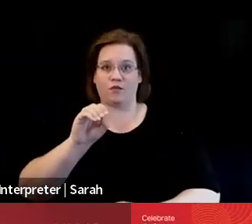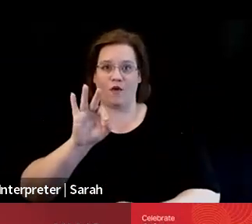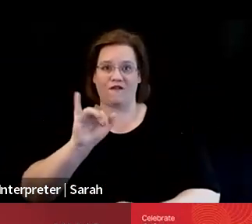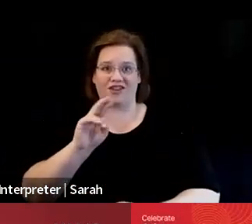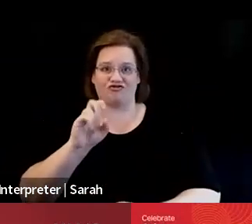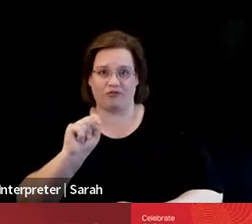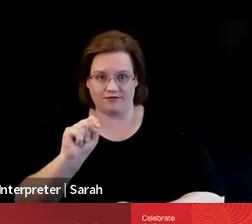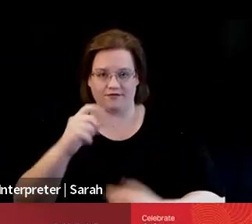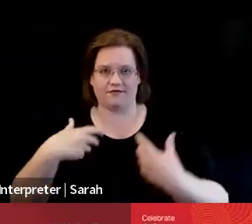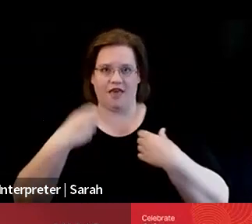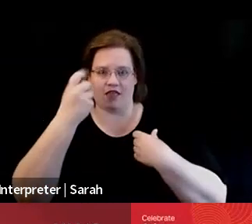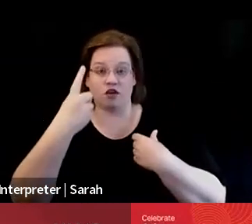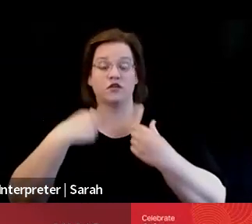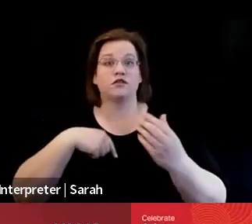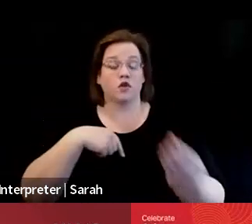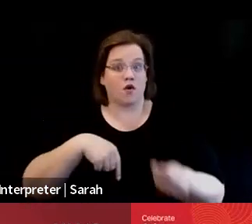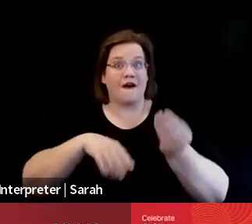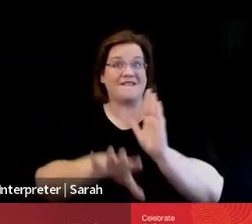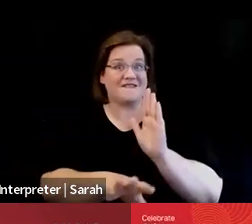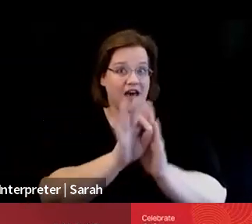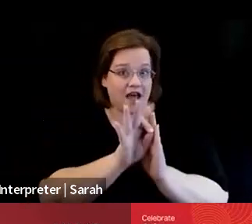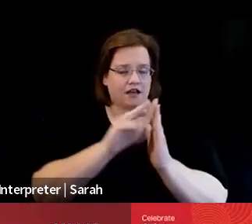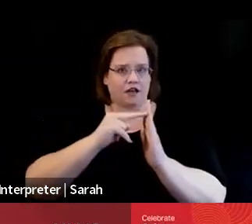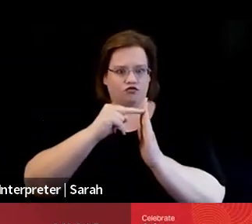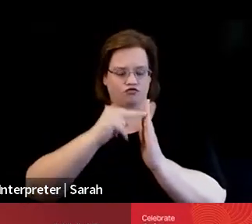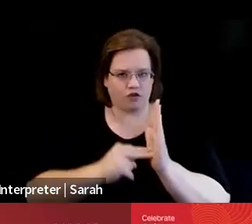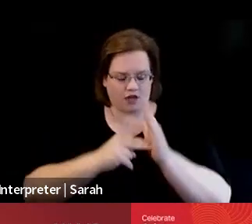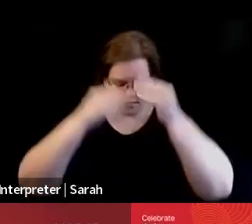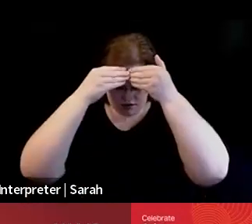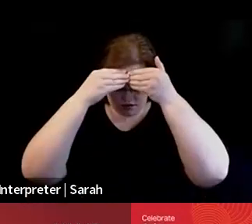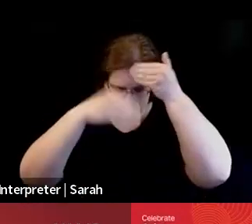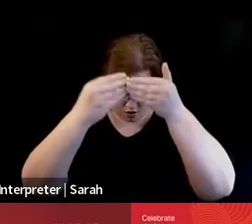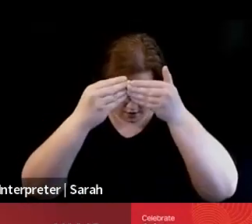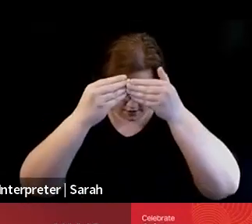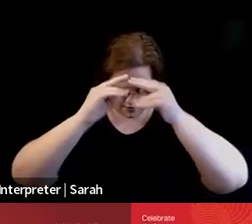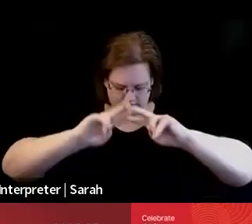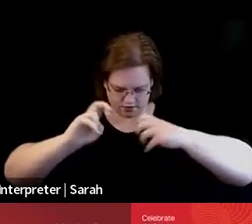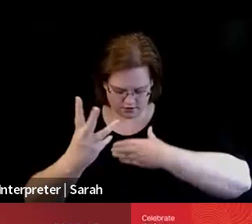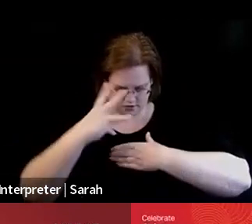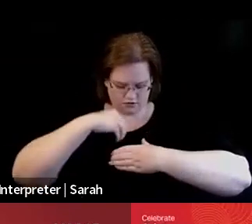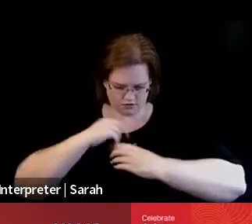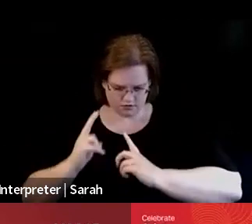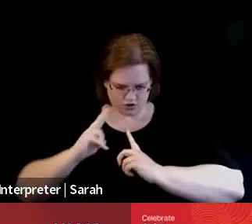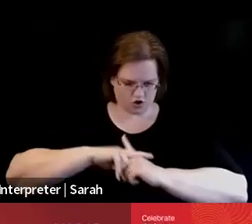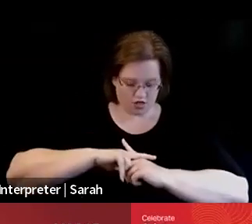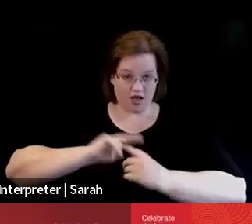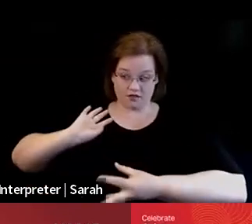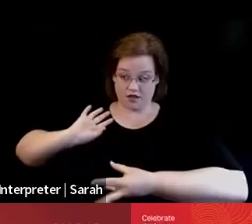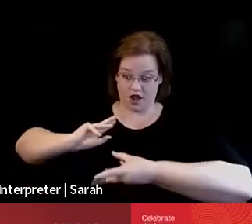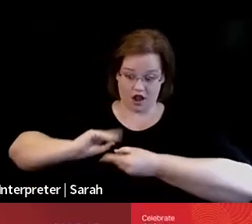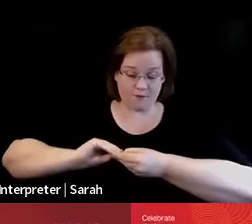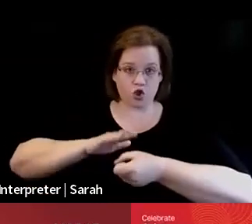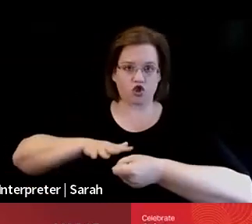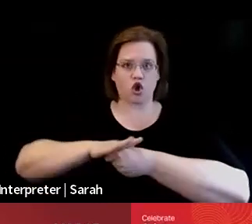health information, reading it, understanding it, processing it, internalizing it, applying it to their own lives. So, excuse